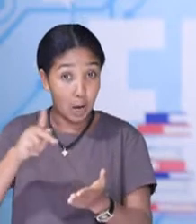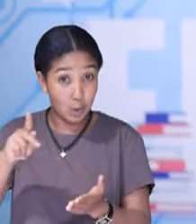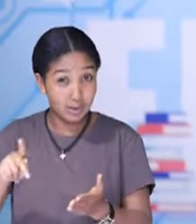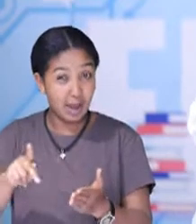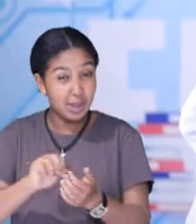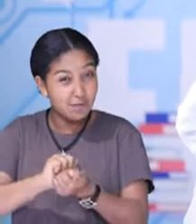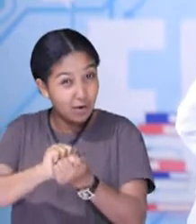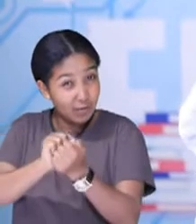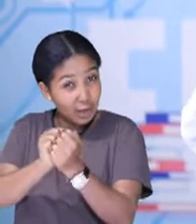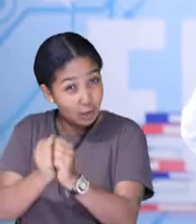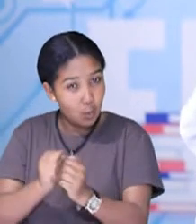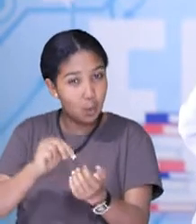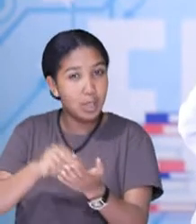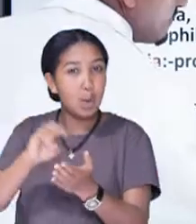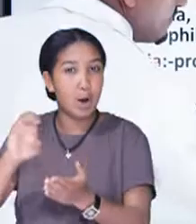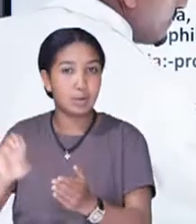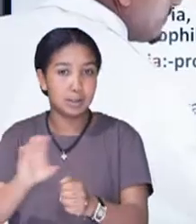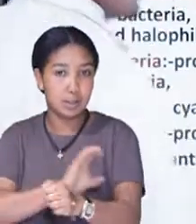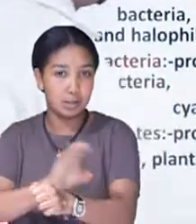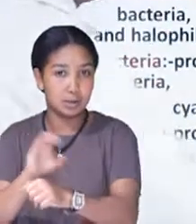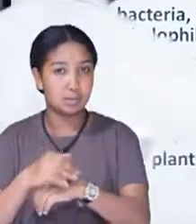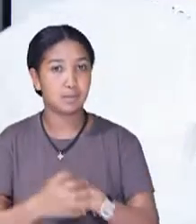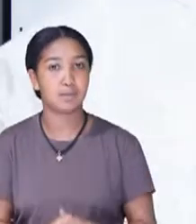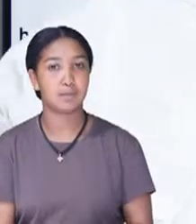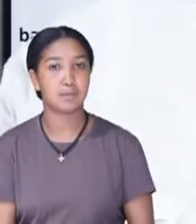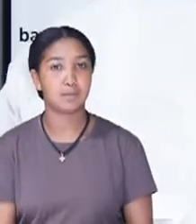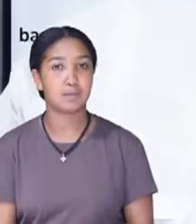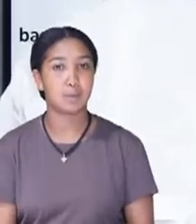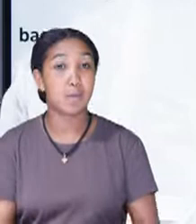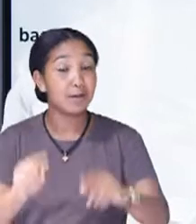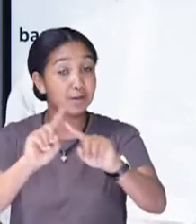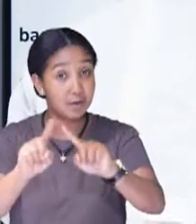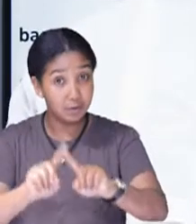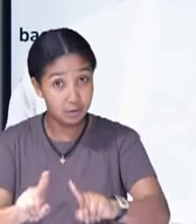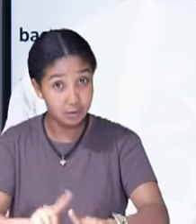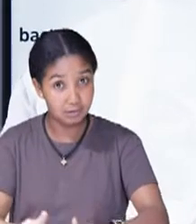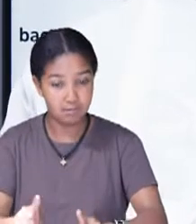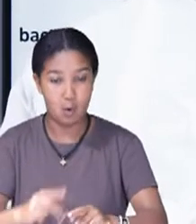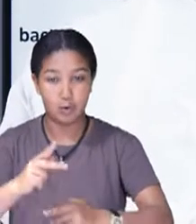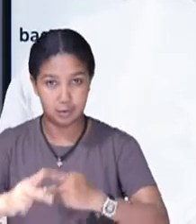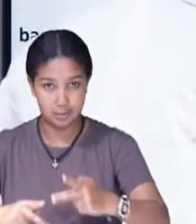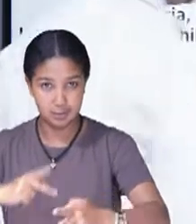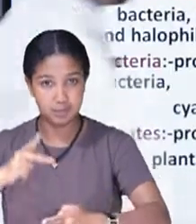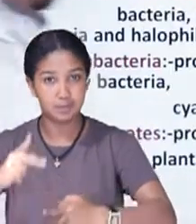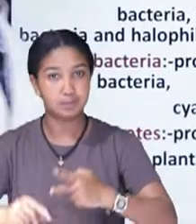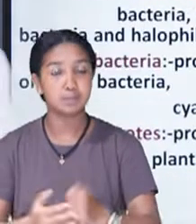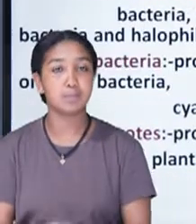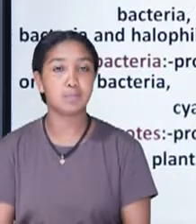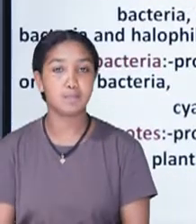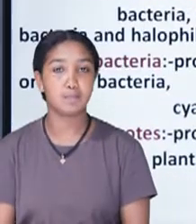have evolved into prokaryotic cells by different processes.